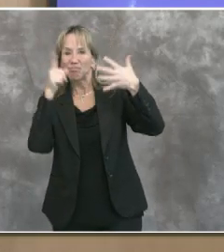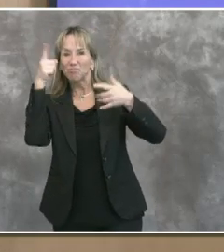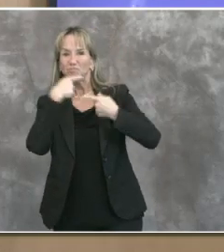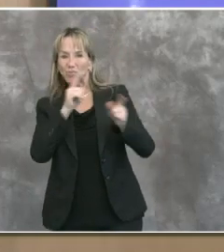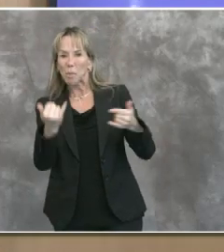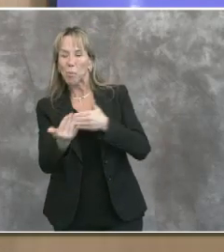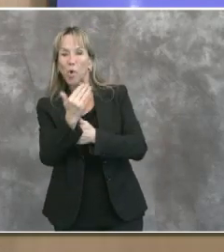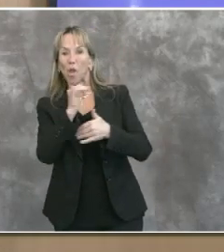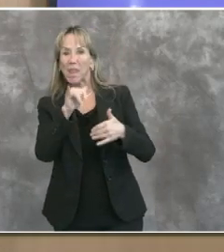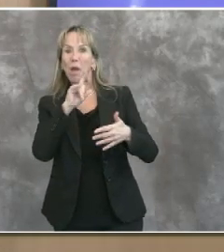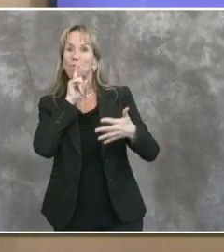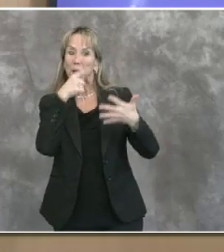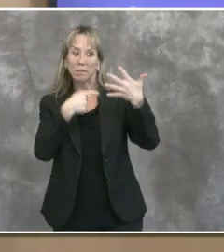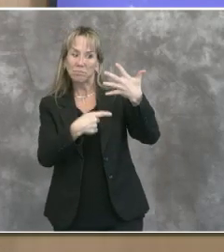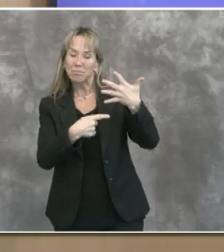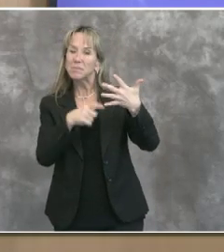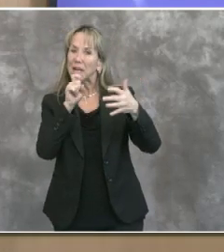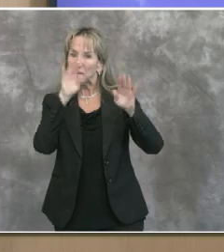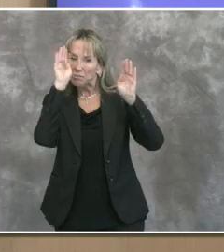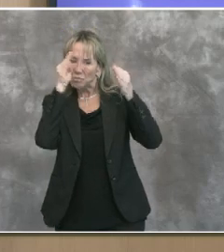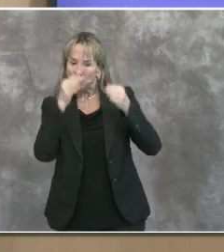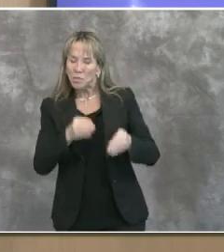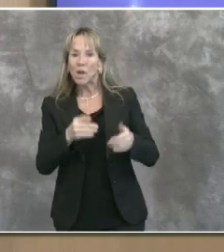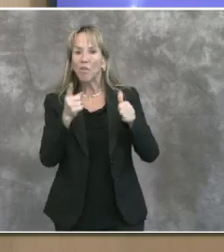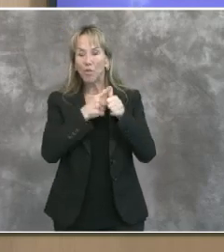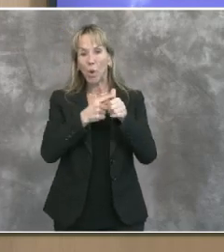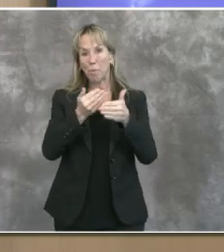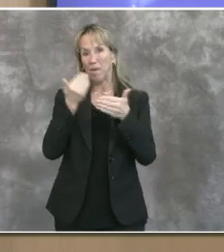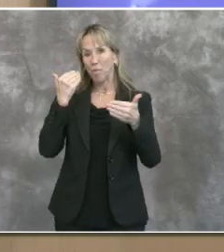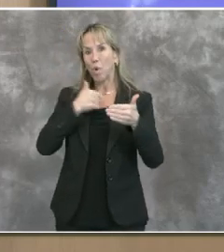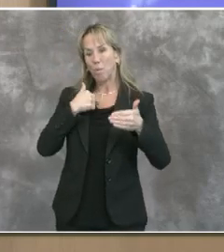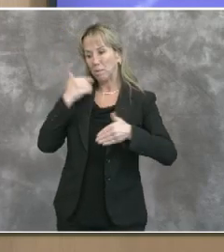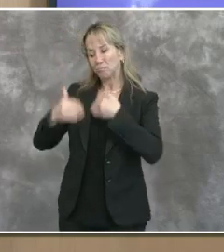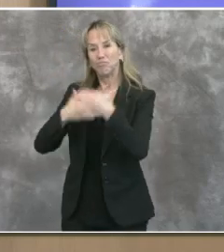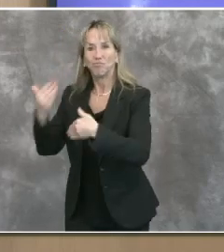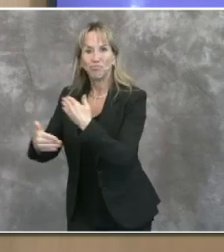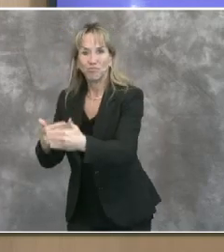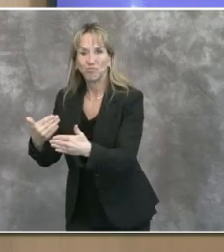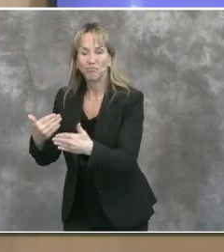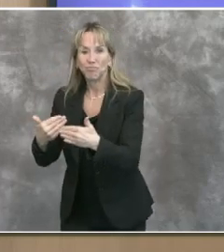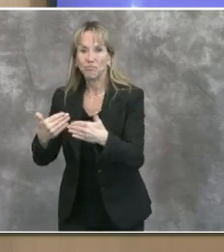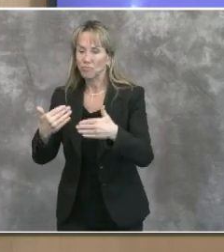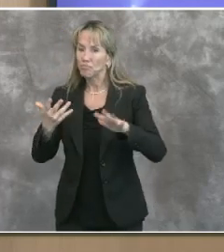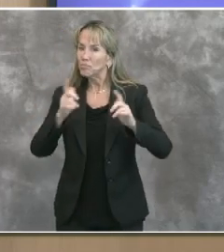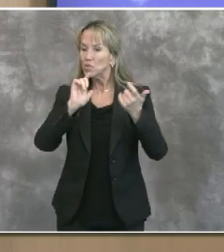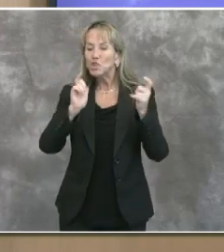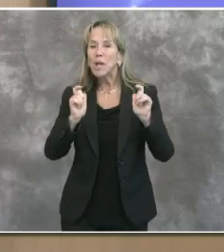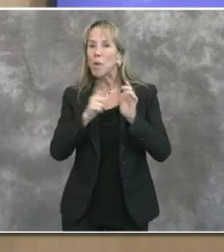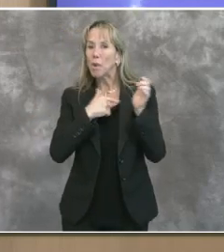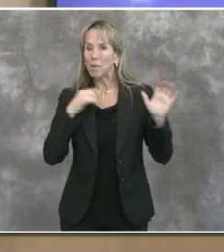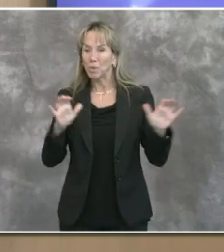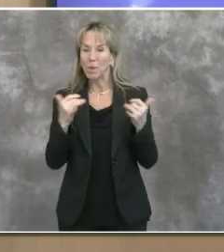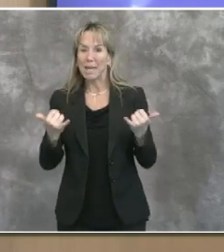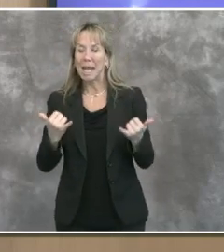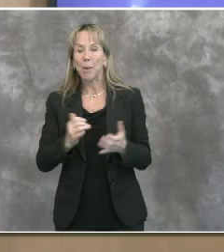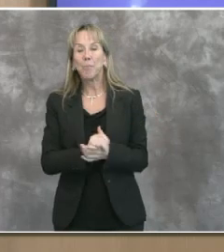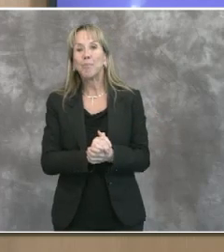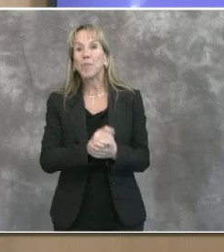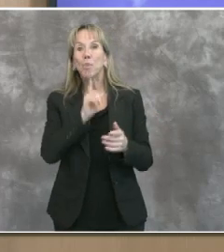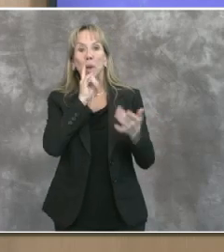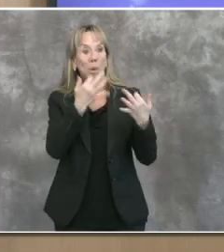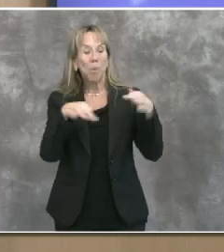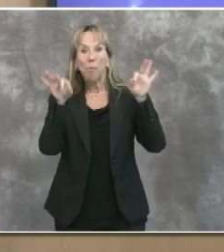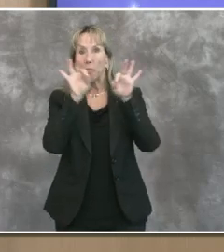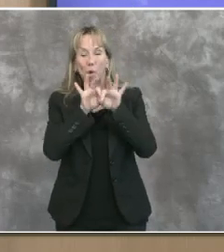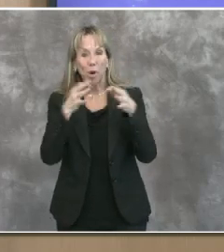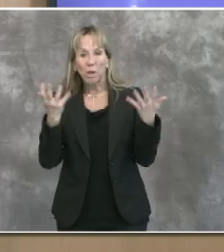be substantively addressed before there can be any forward momentum or progress around shaping what that would look like. A key part